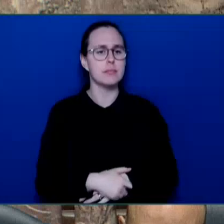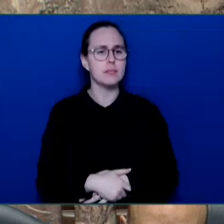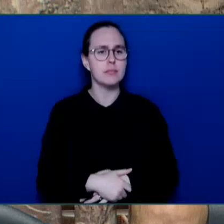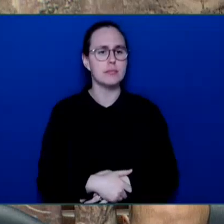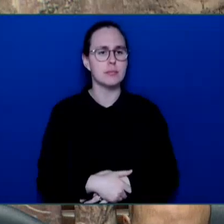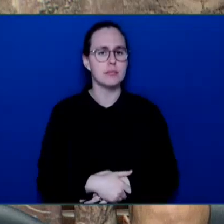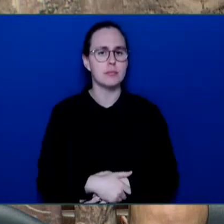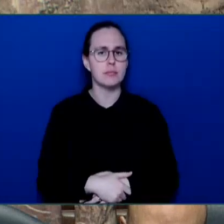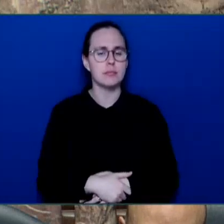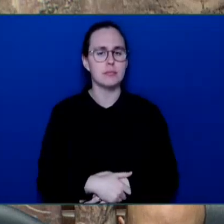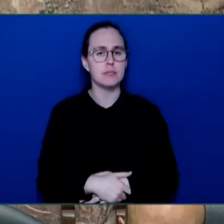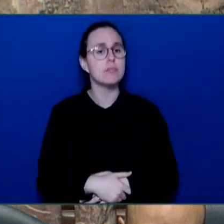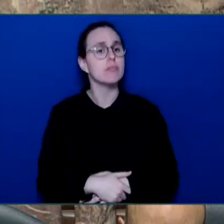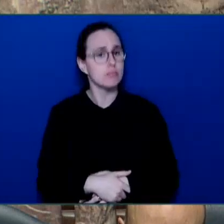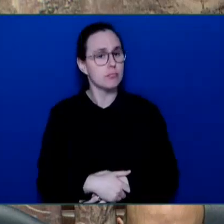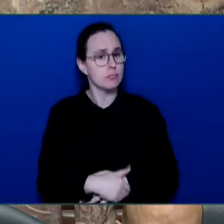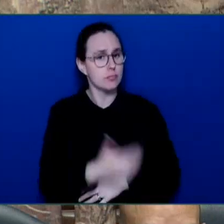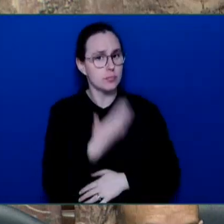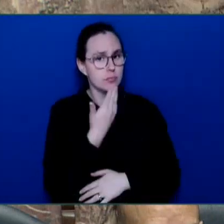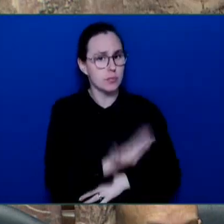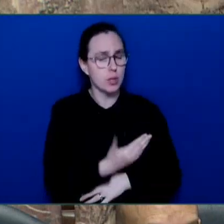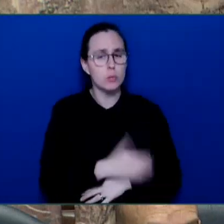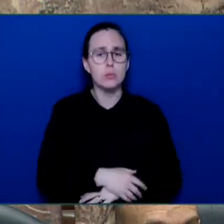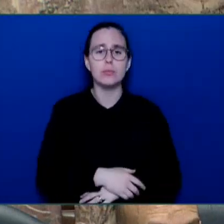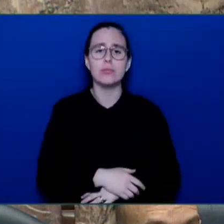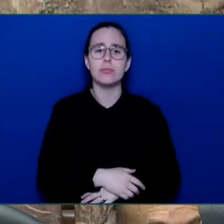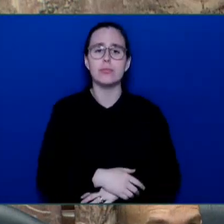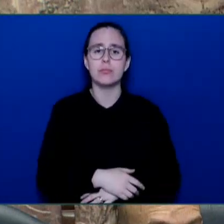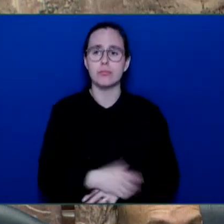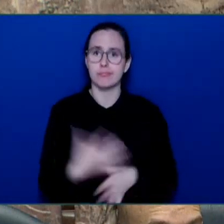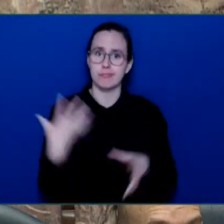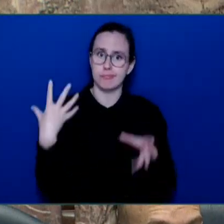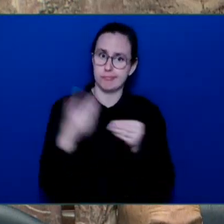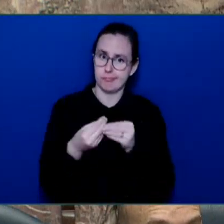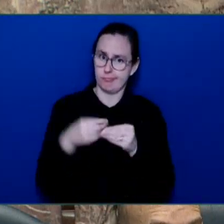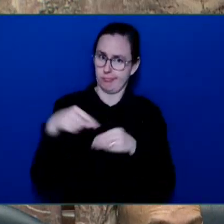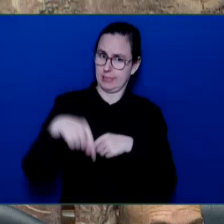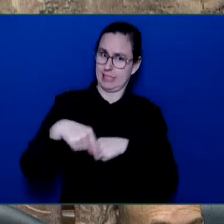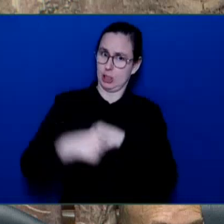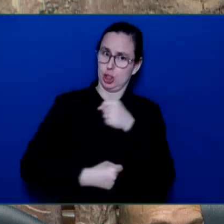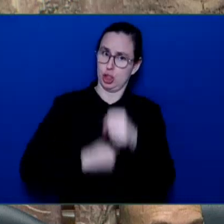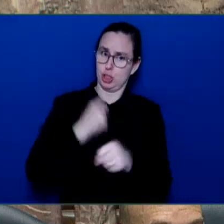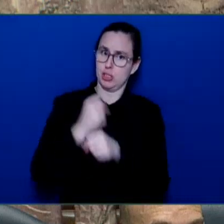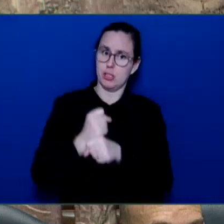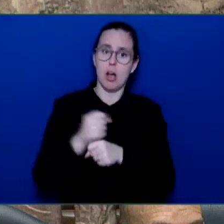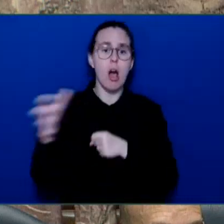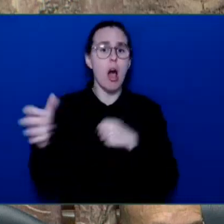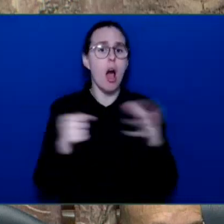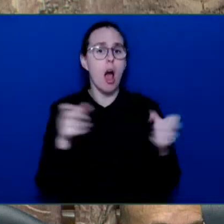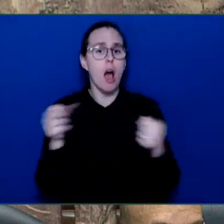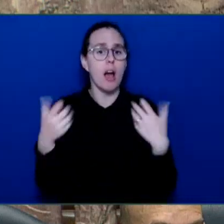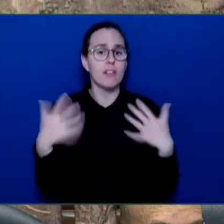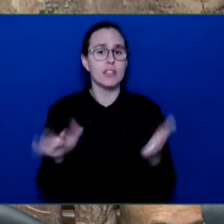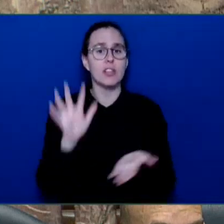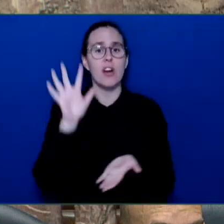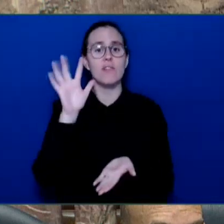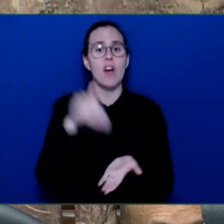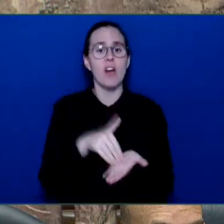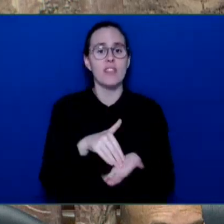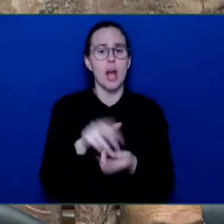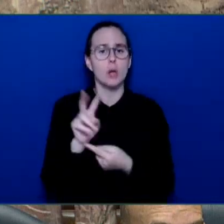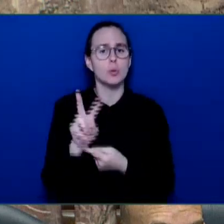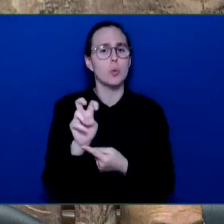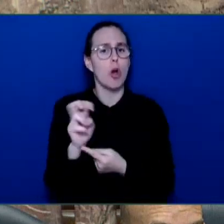added 5,212 net new nurses in British Columbia. We've done this by improving pathways for internationally educated